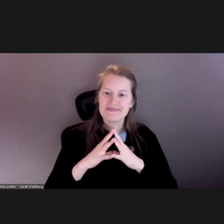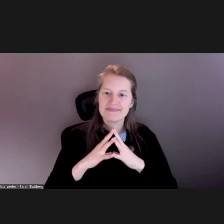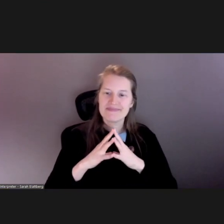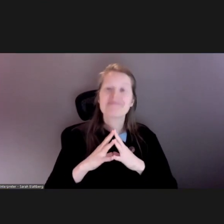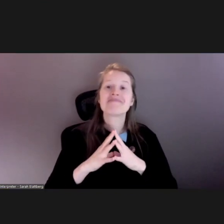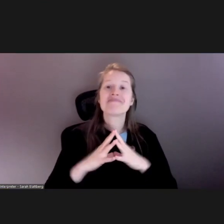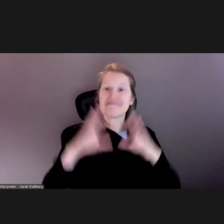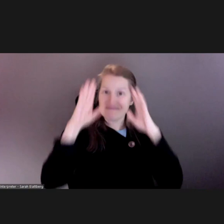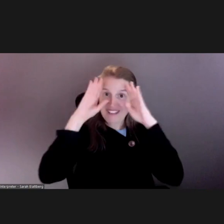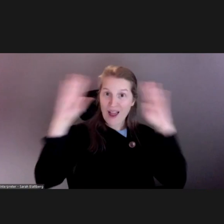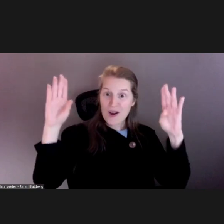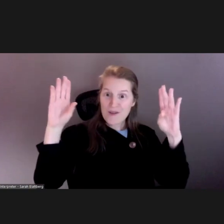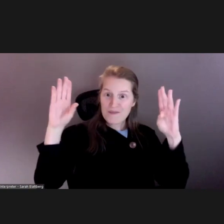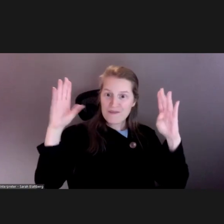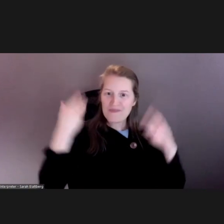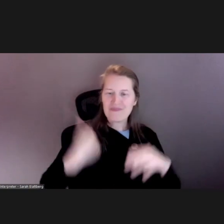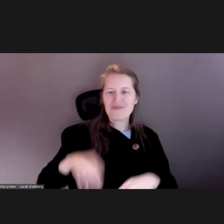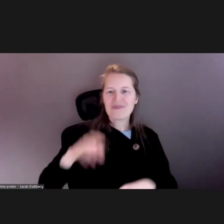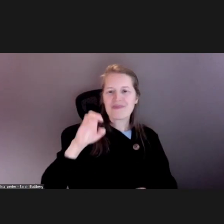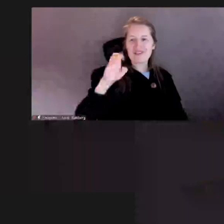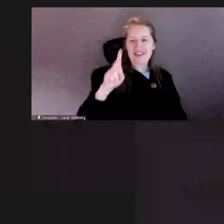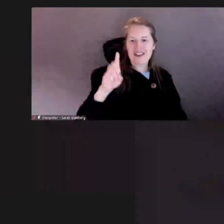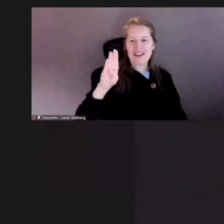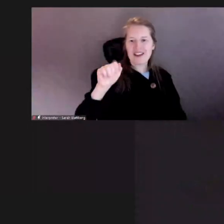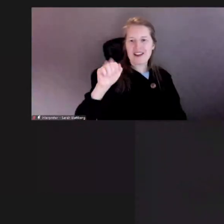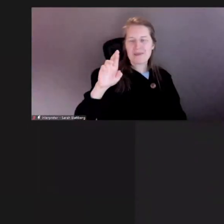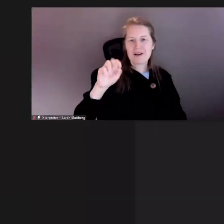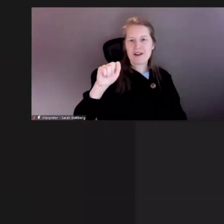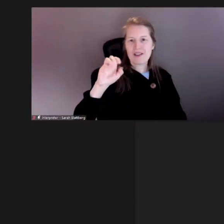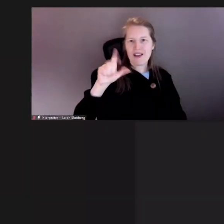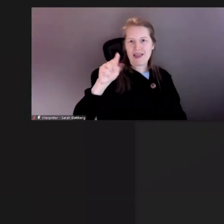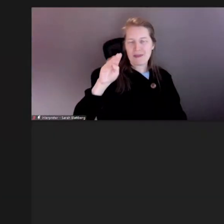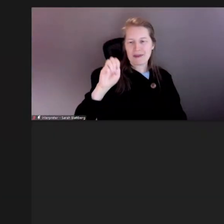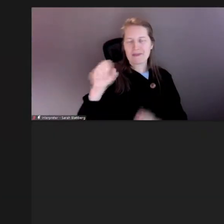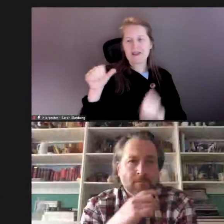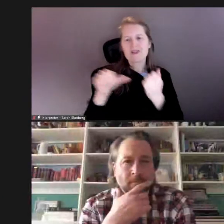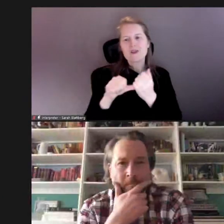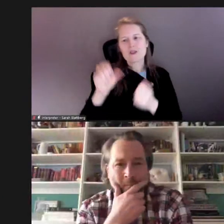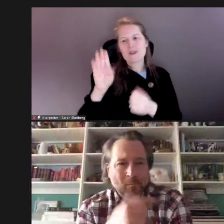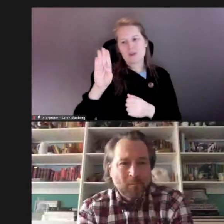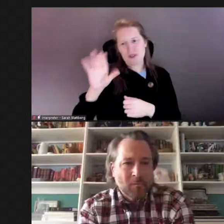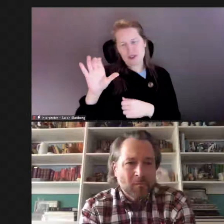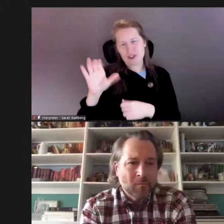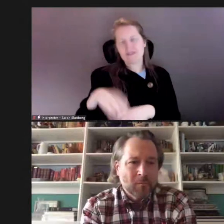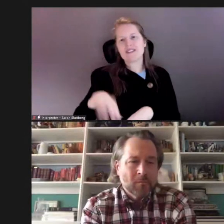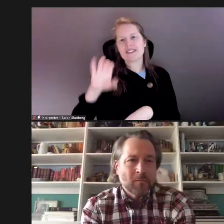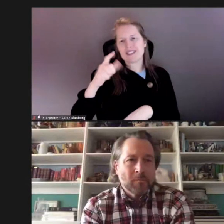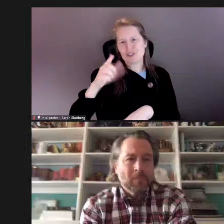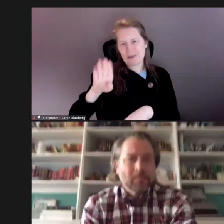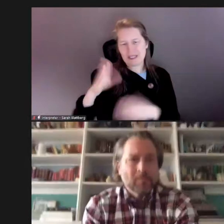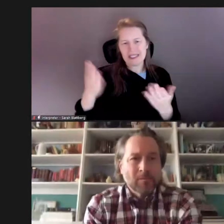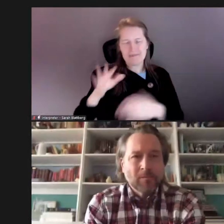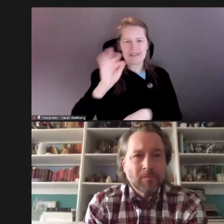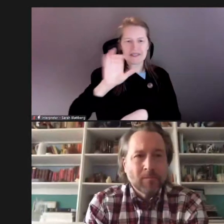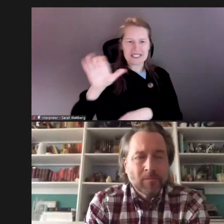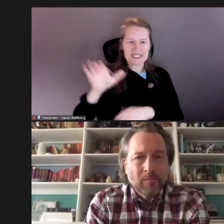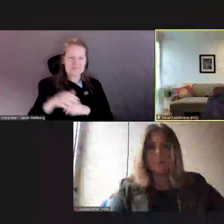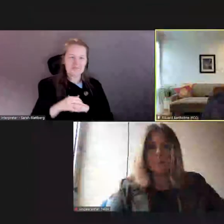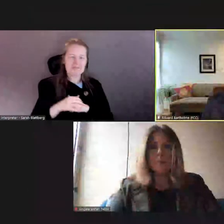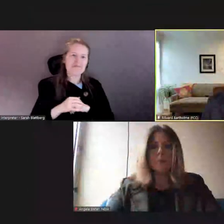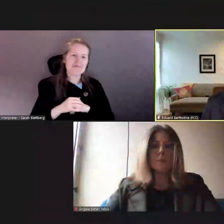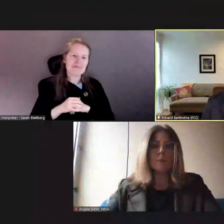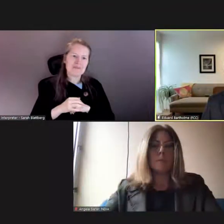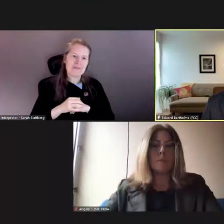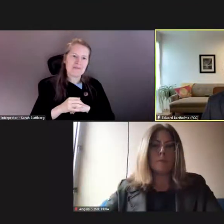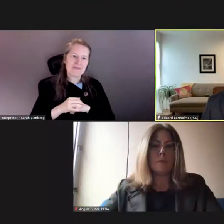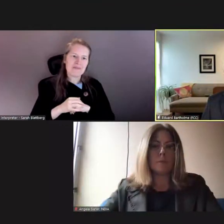Hello, I'm Ed Bartholomew, the Associate Bureau Chief in the Consumer and Governmental Affairs Bureau here at the FCC.